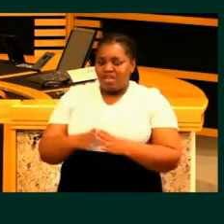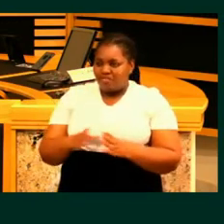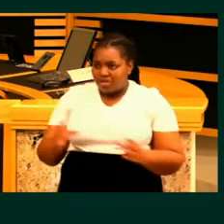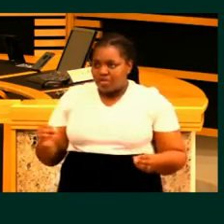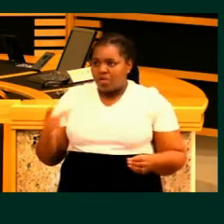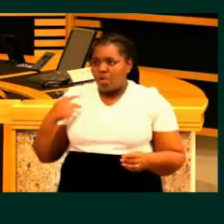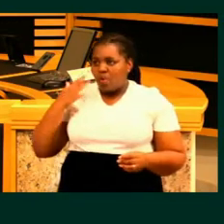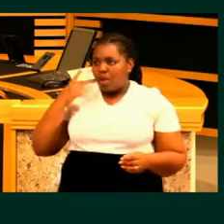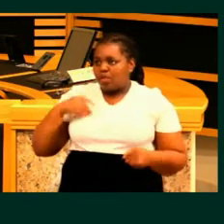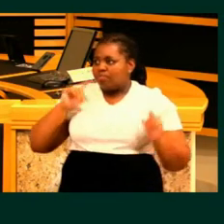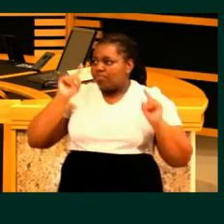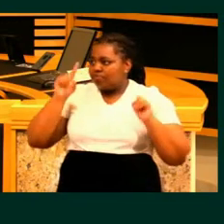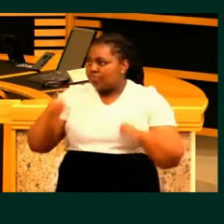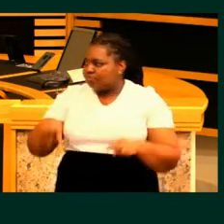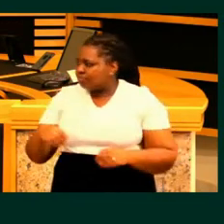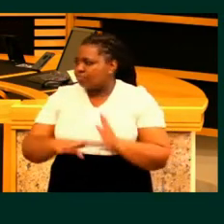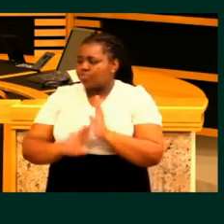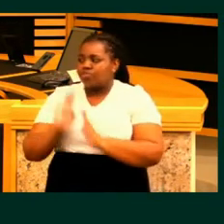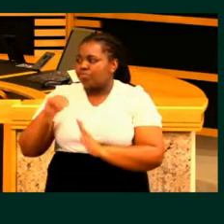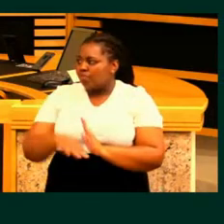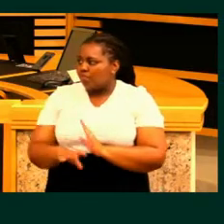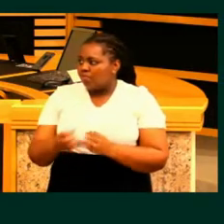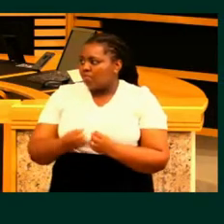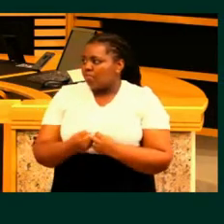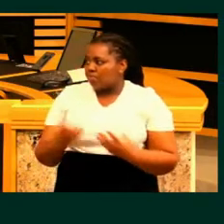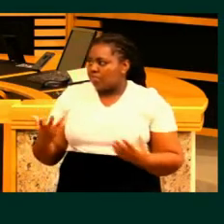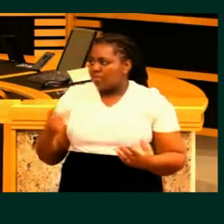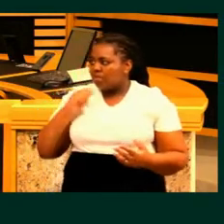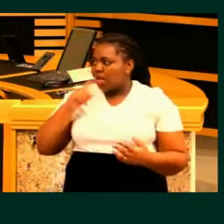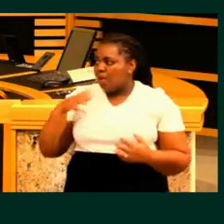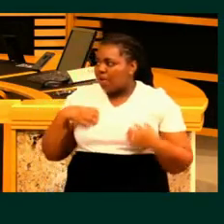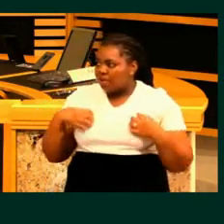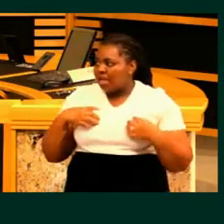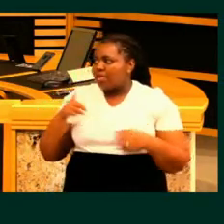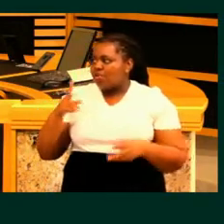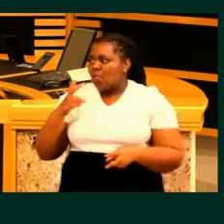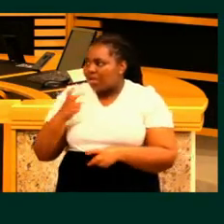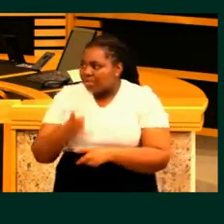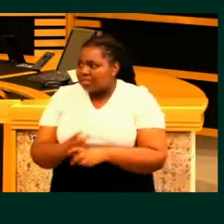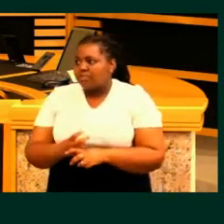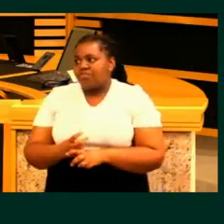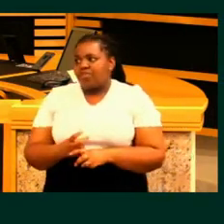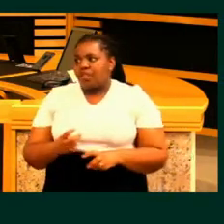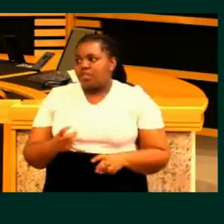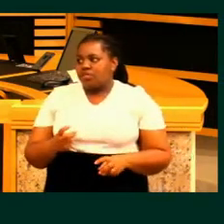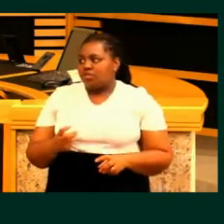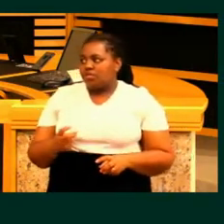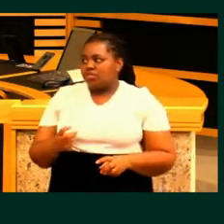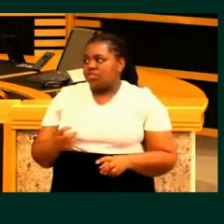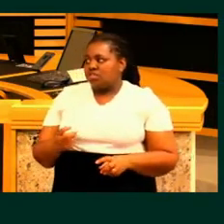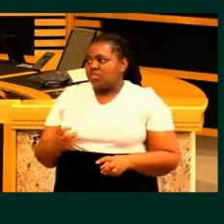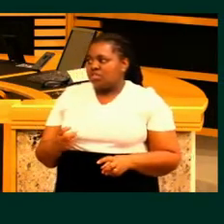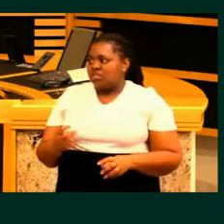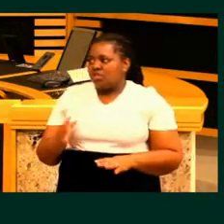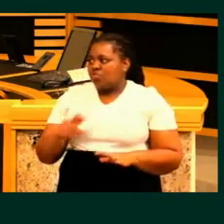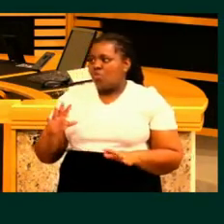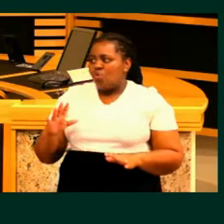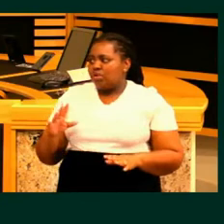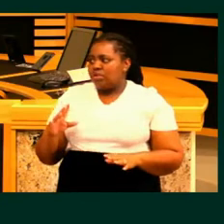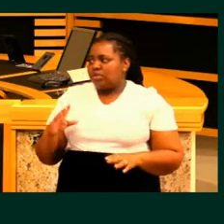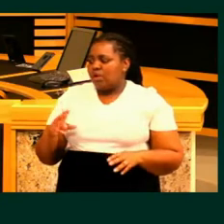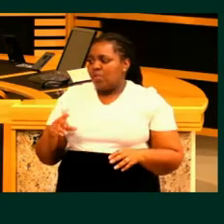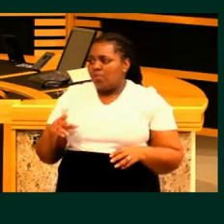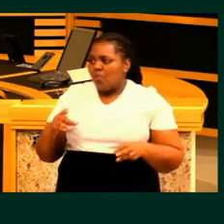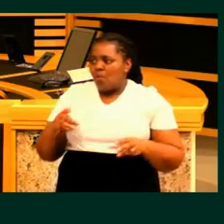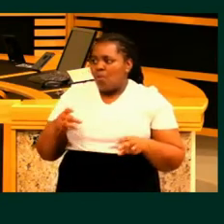we went through so many ups and downs it and it was emotional at times it was difficult at times some things didn't always work out the way